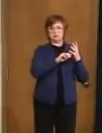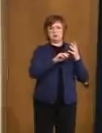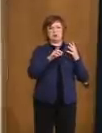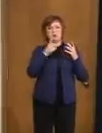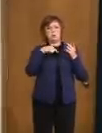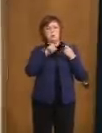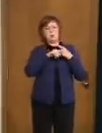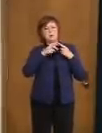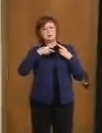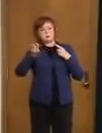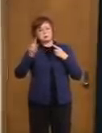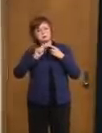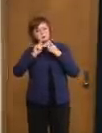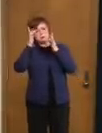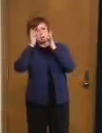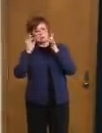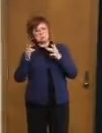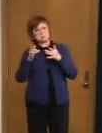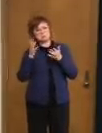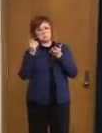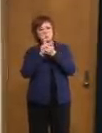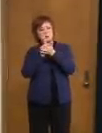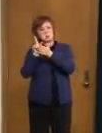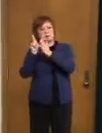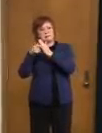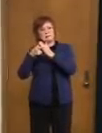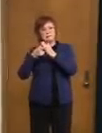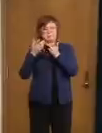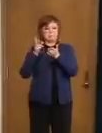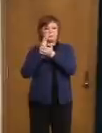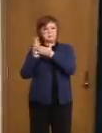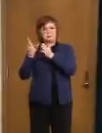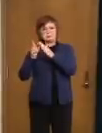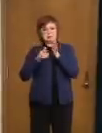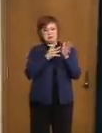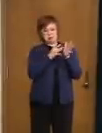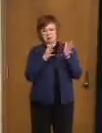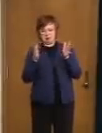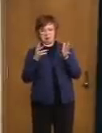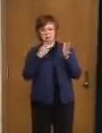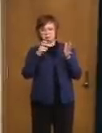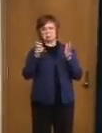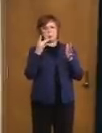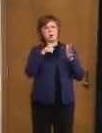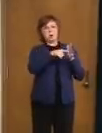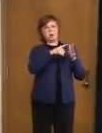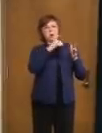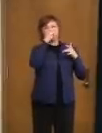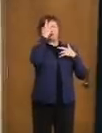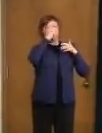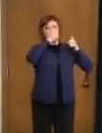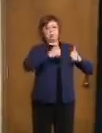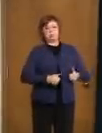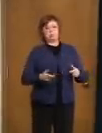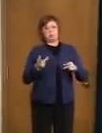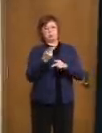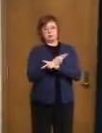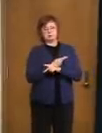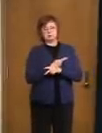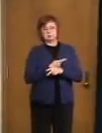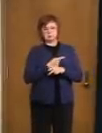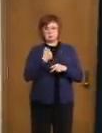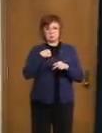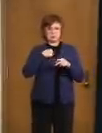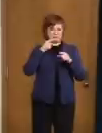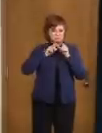will impact likely on higher hospitalizations and ICU admissions a week or two from now. So I think those are all things we need